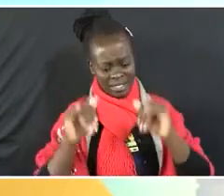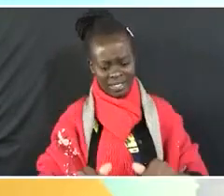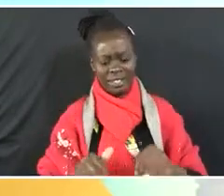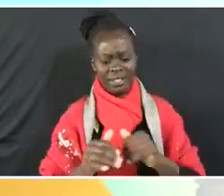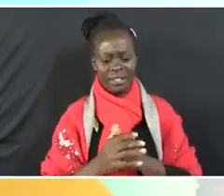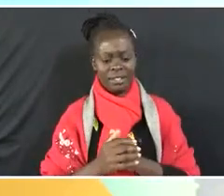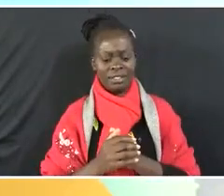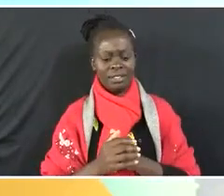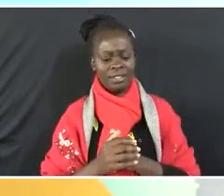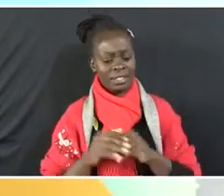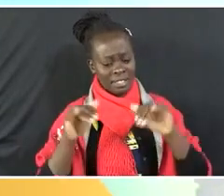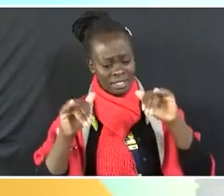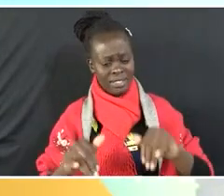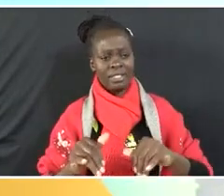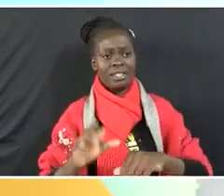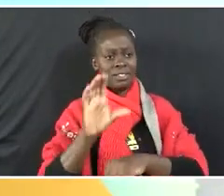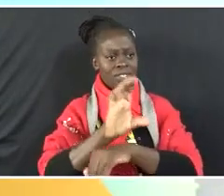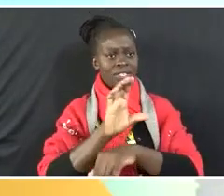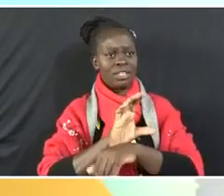Stop it.